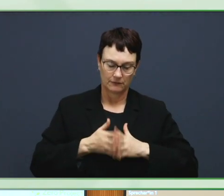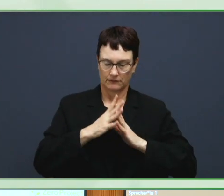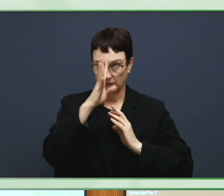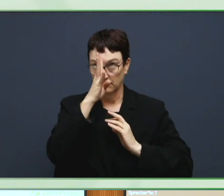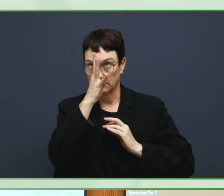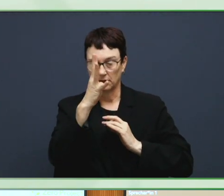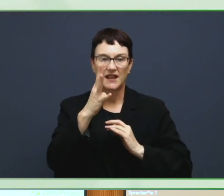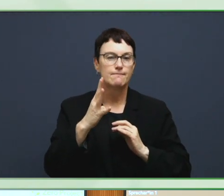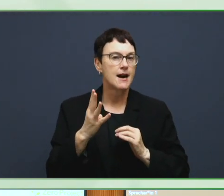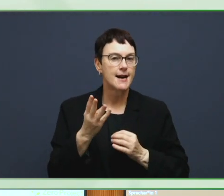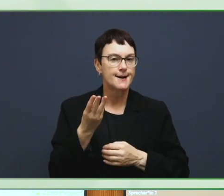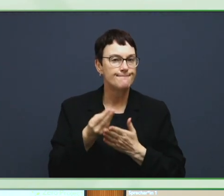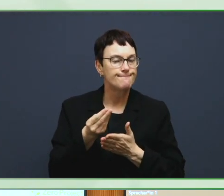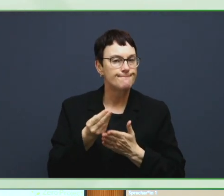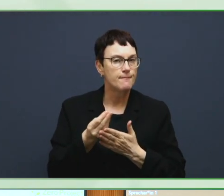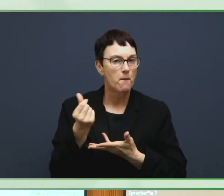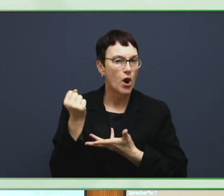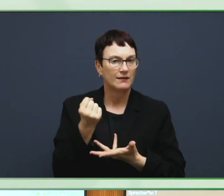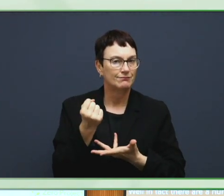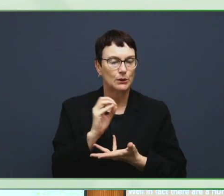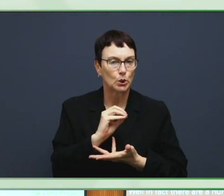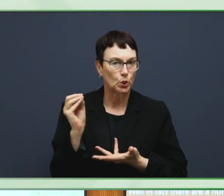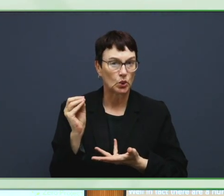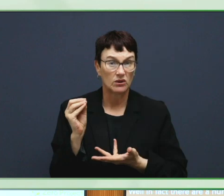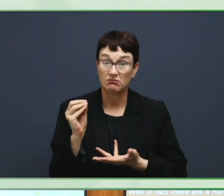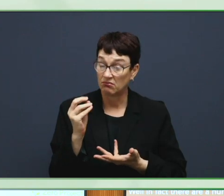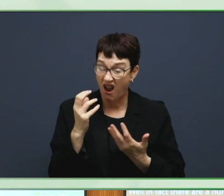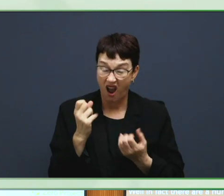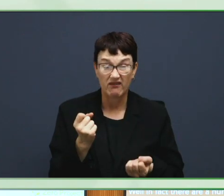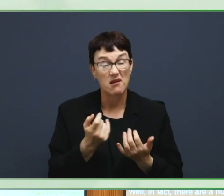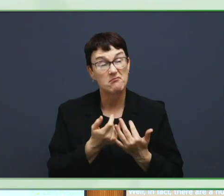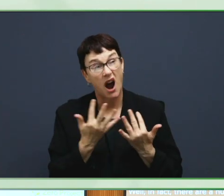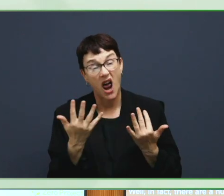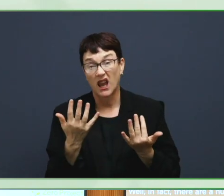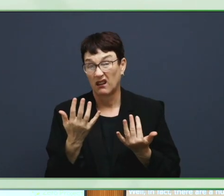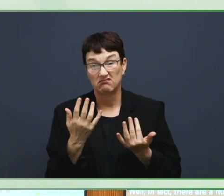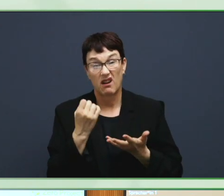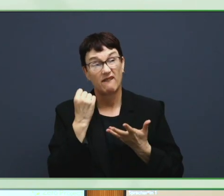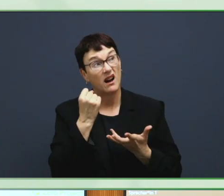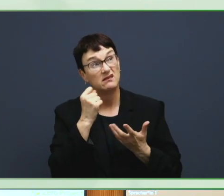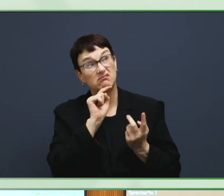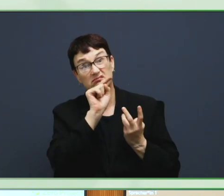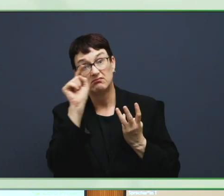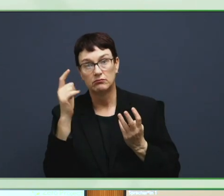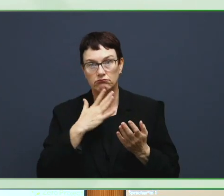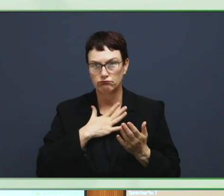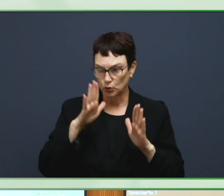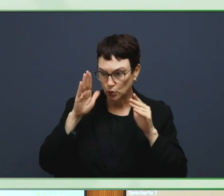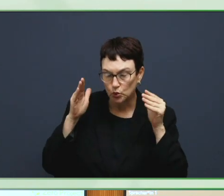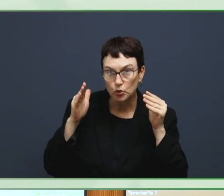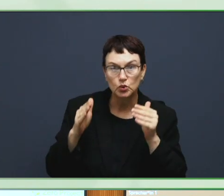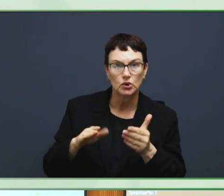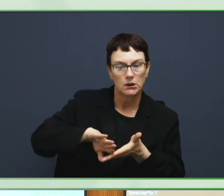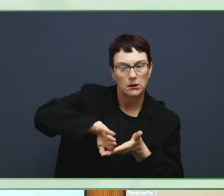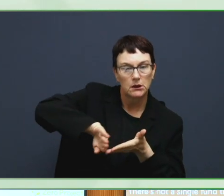funds that support underrepresented founders. There's not a single fund that focuses on founders with